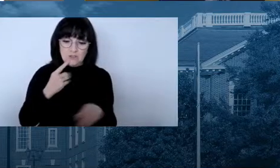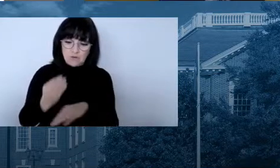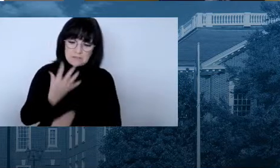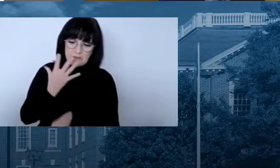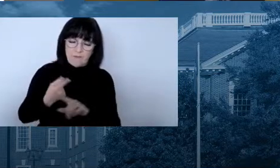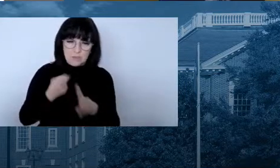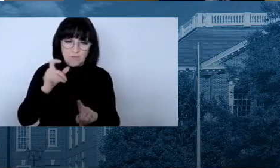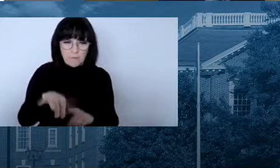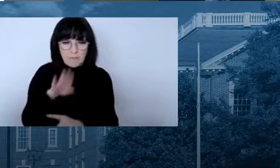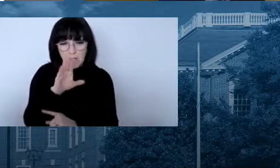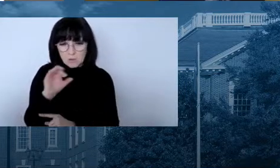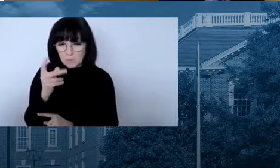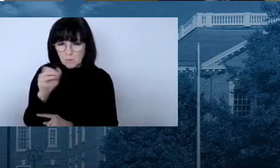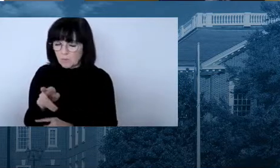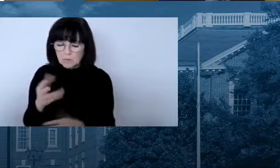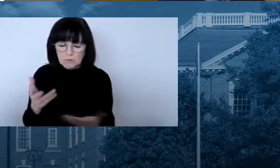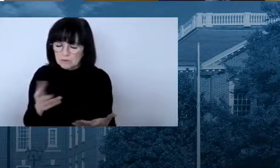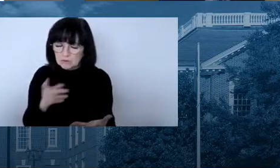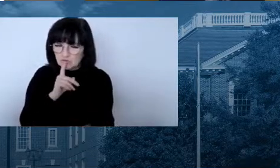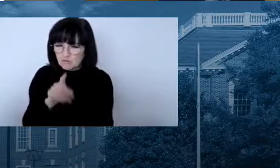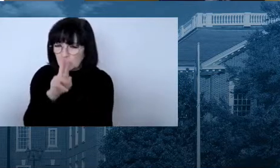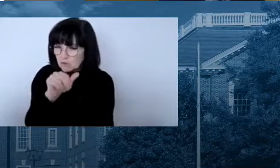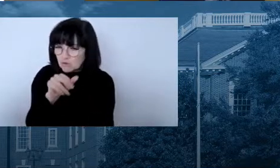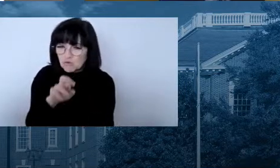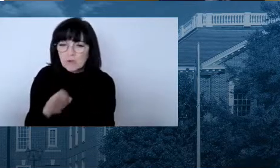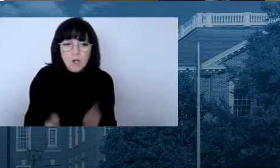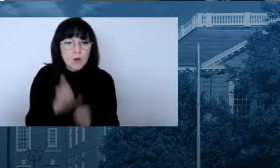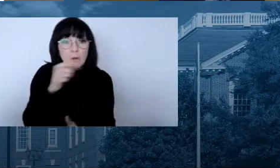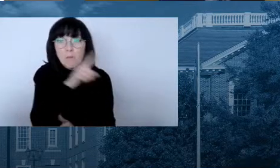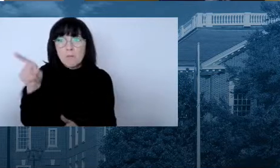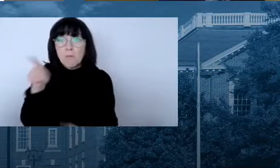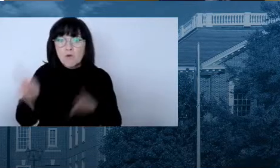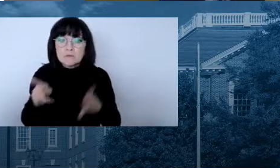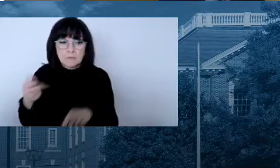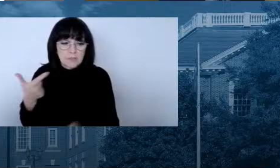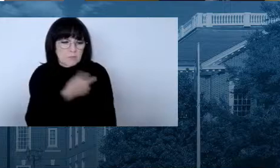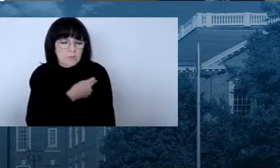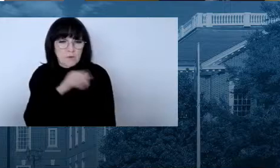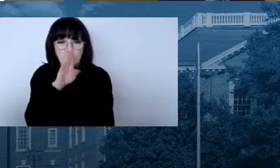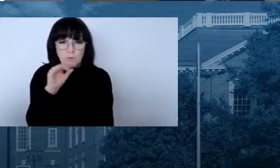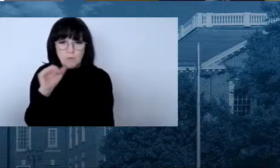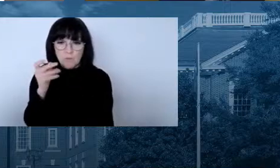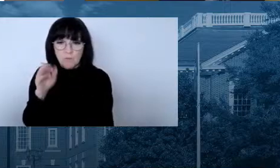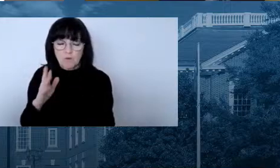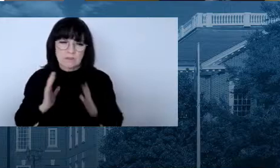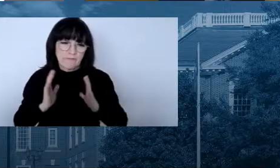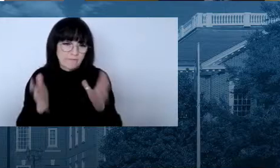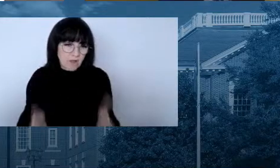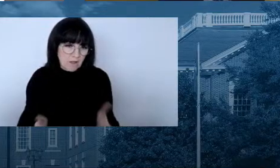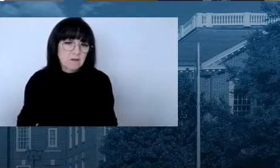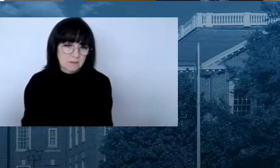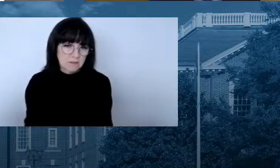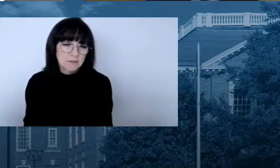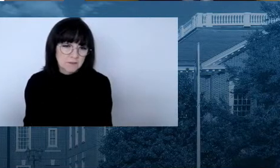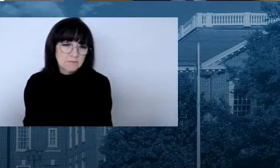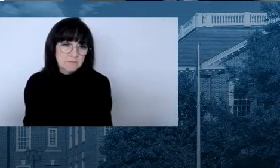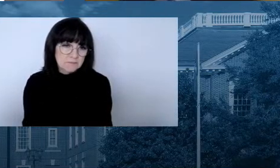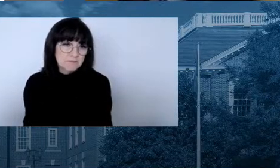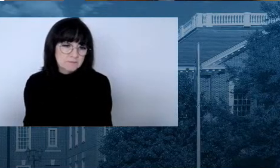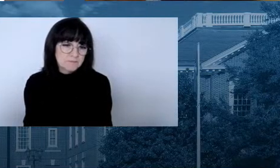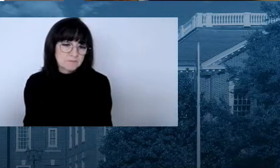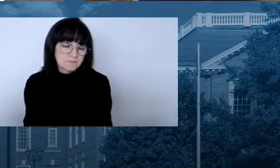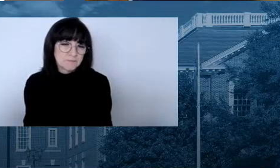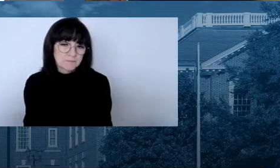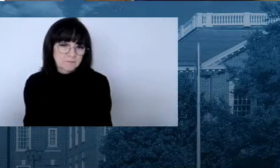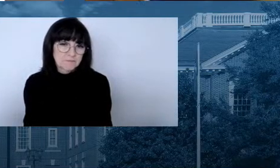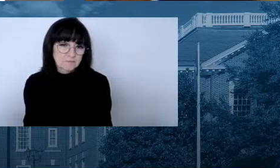Thank you, Dr. Spiegelman. Dr. Silinski, any last word from you? We again appreciate your work